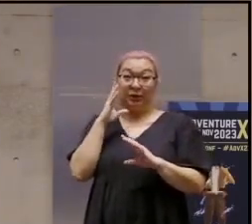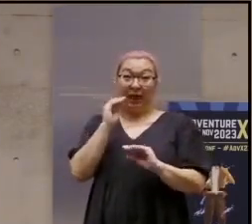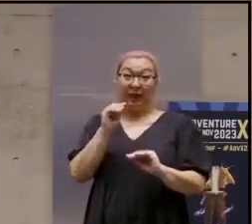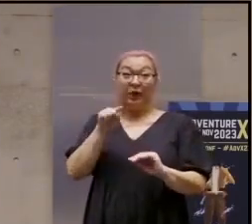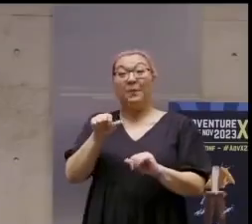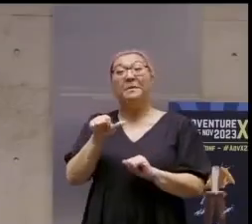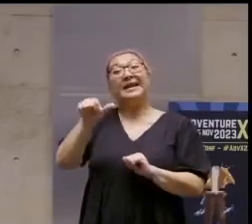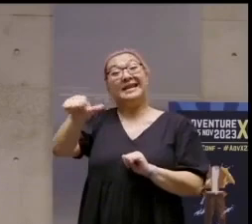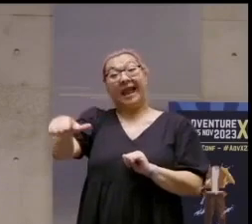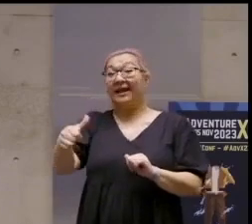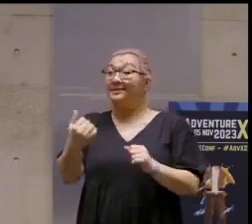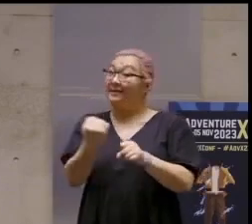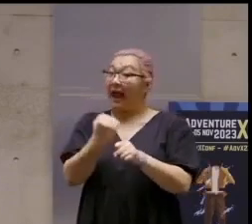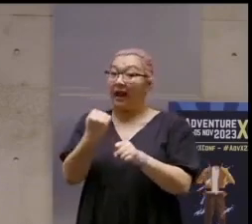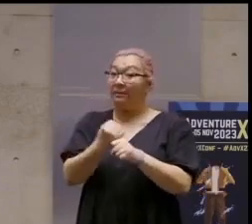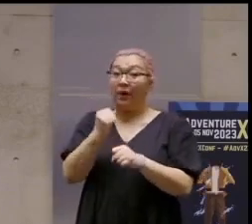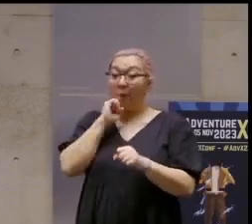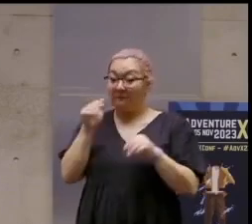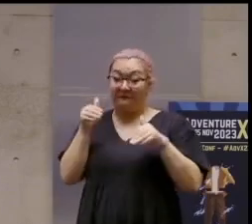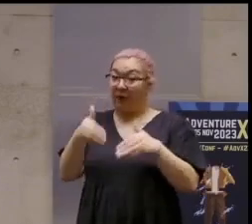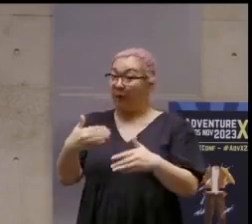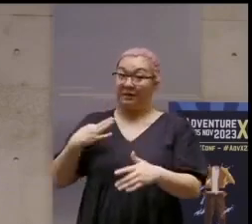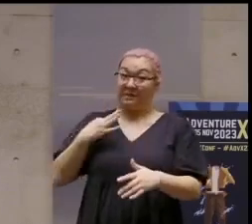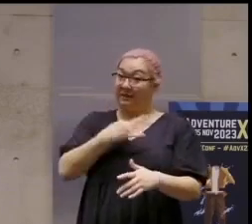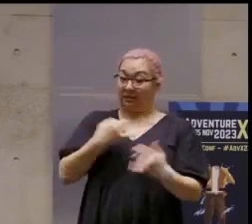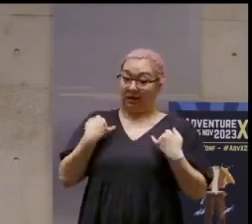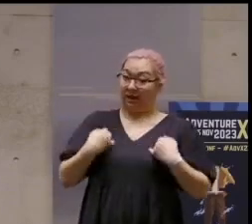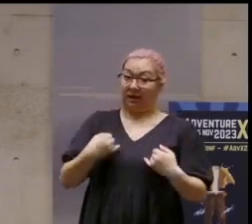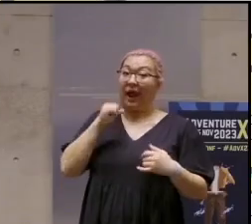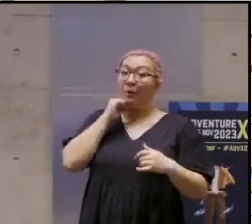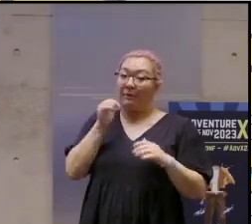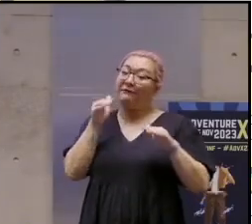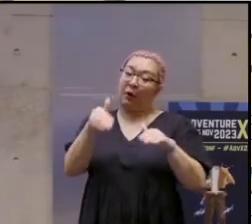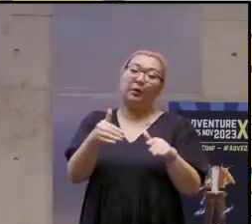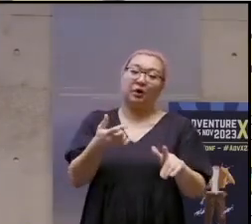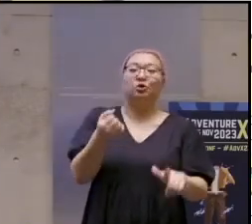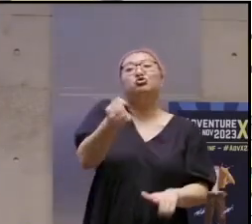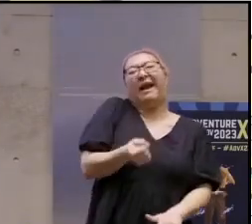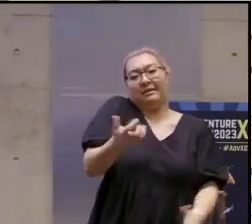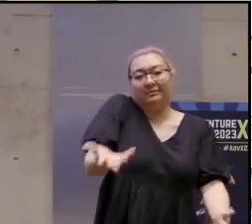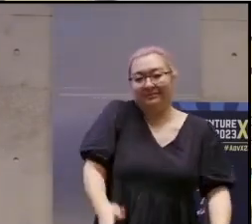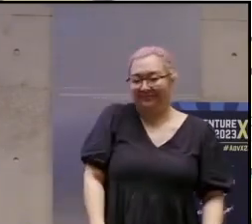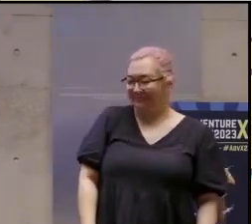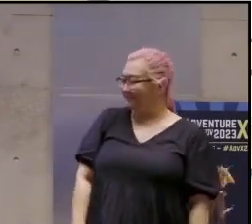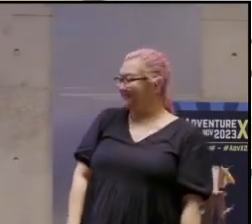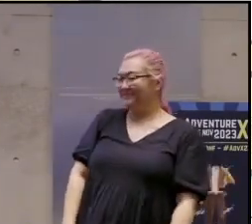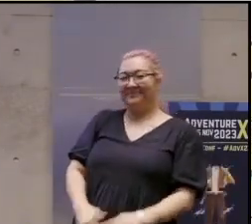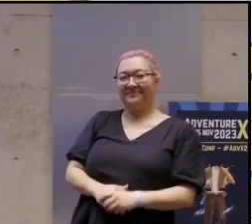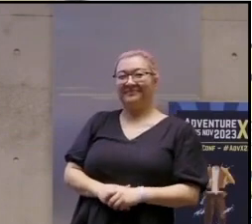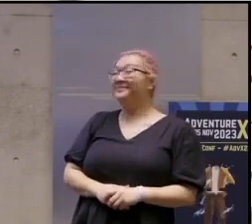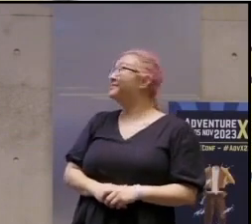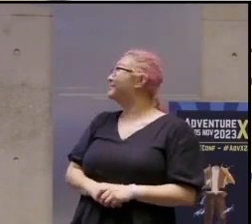Right. The best bit about this is that you have the chance to do something unique.